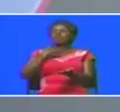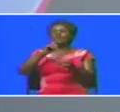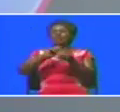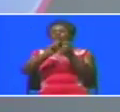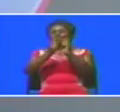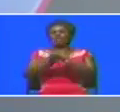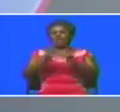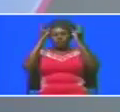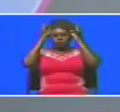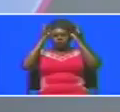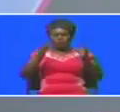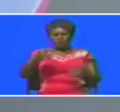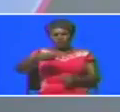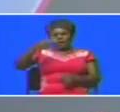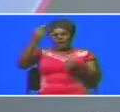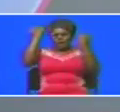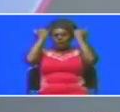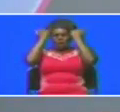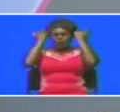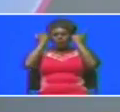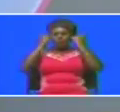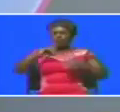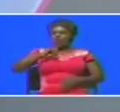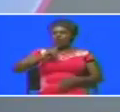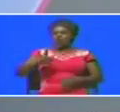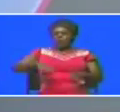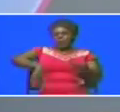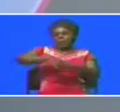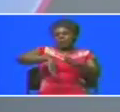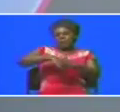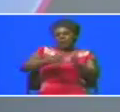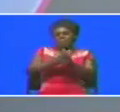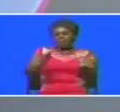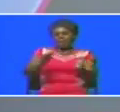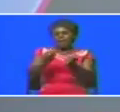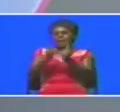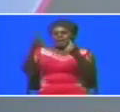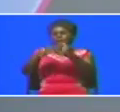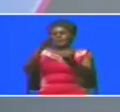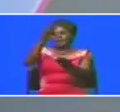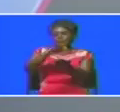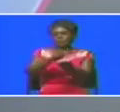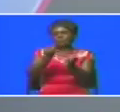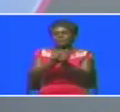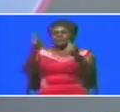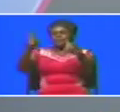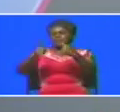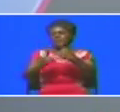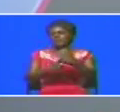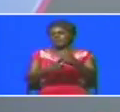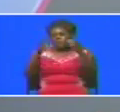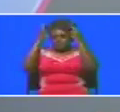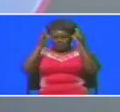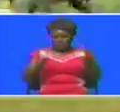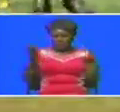a High Court ruling that ordered the Kenya Premier League 18-team format to revert to the previous 16-team format. The ruling